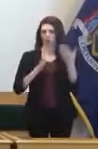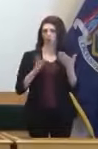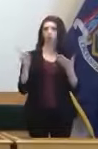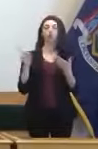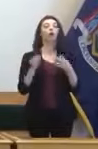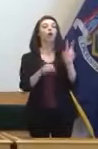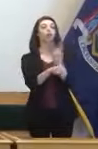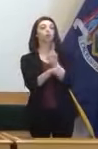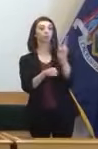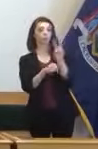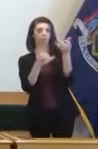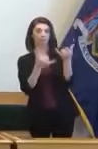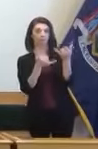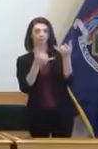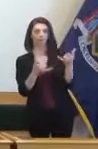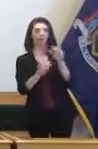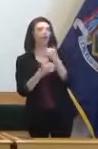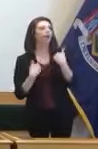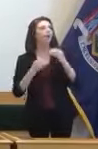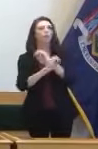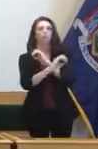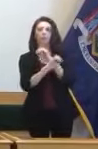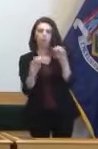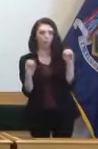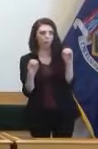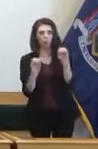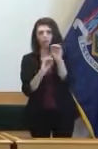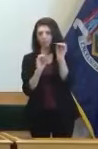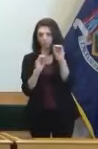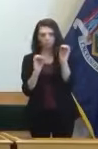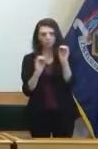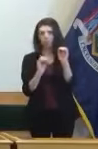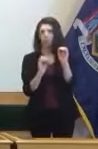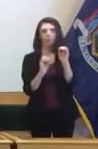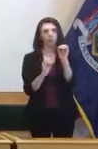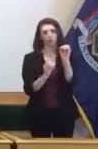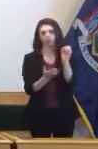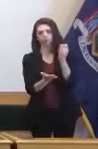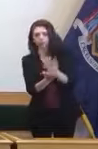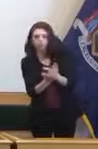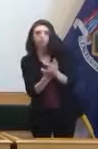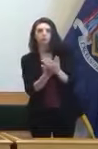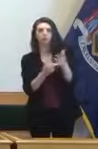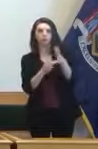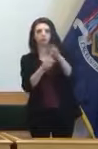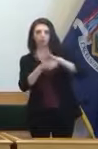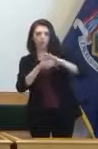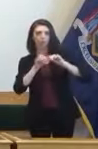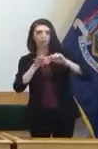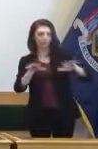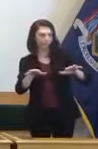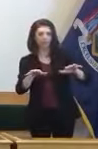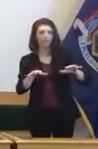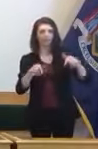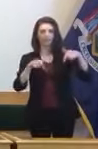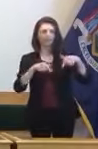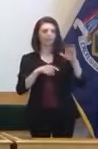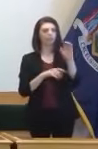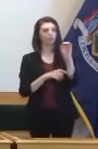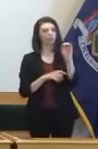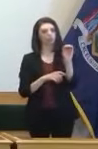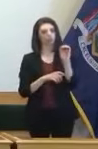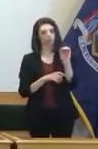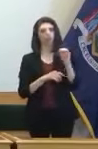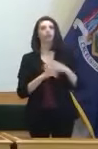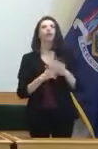today, there are no confirmed cases of COVID-19 in Oswego County. We believe the 2 cases from Hastings-on-the-Hudson